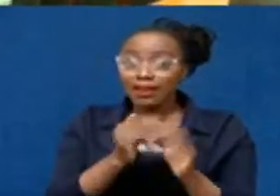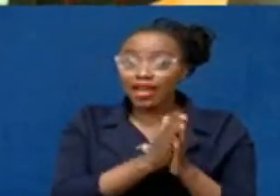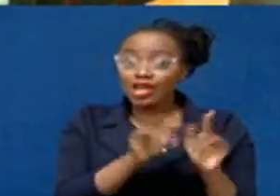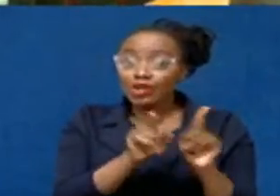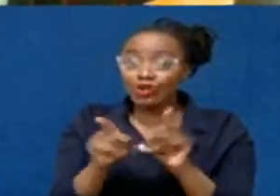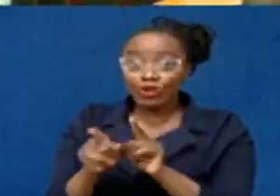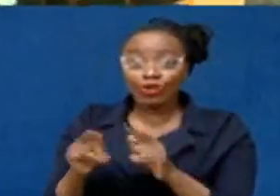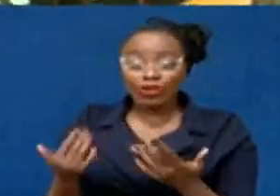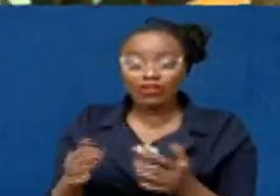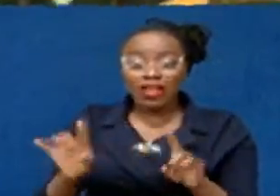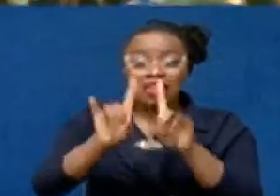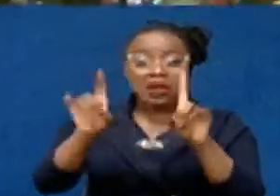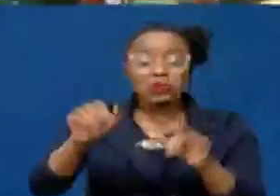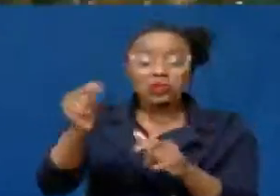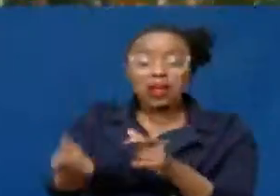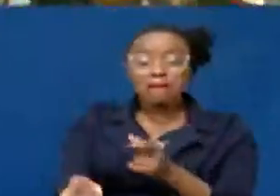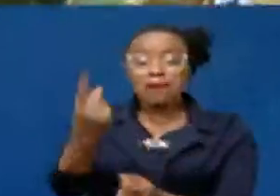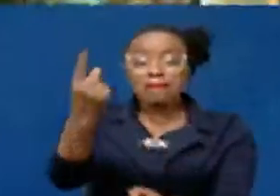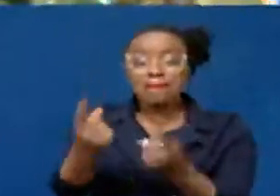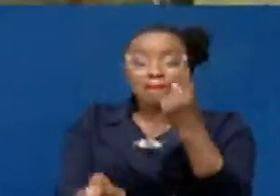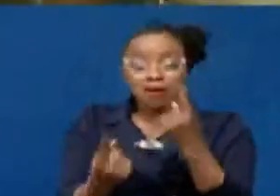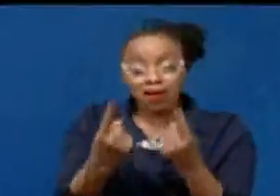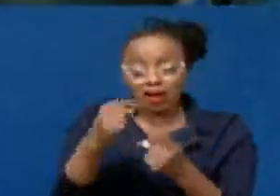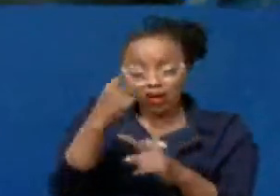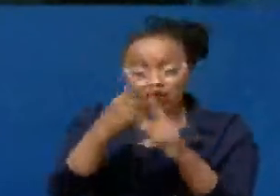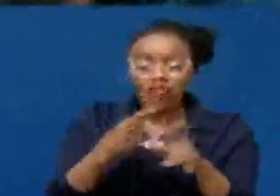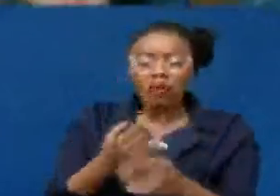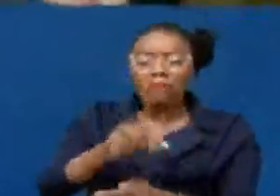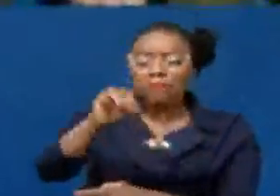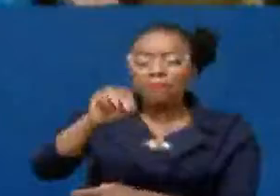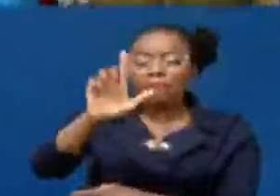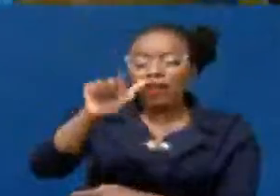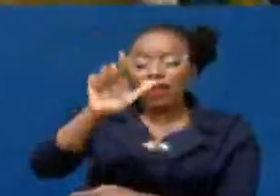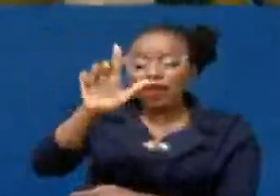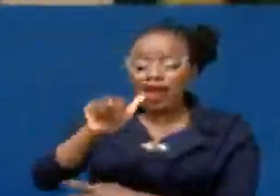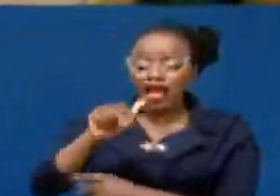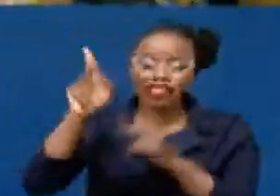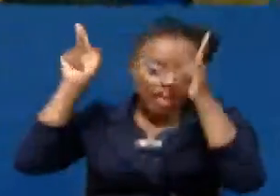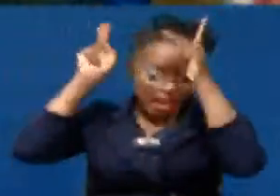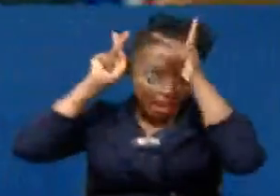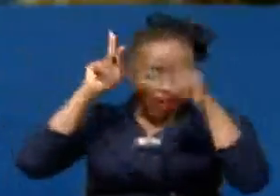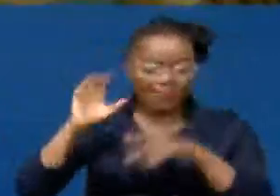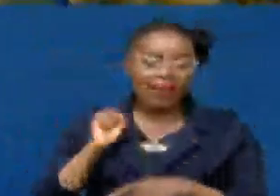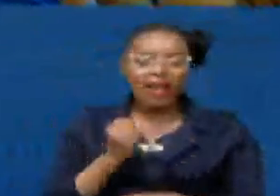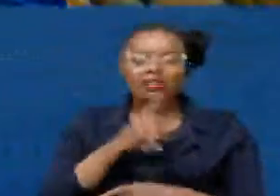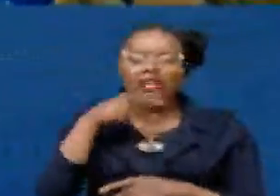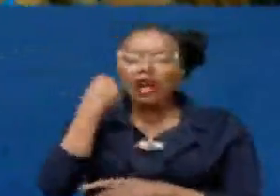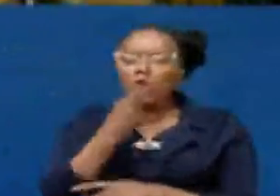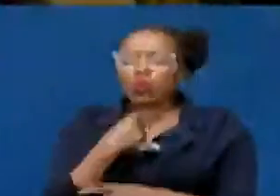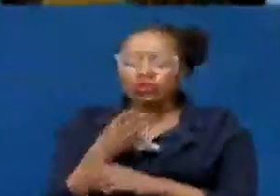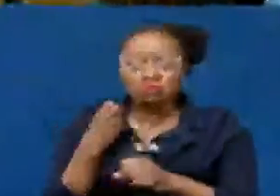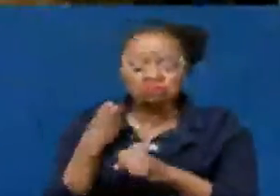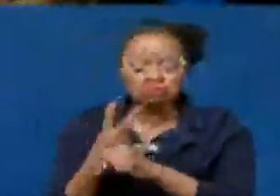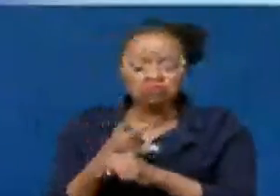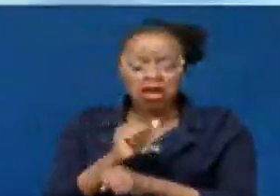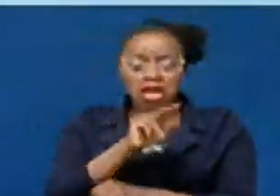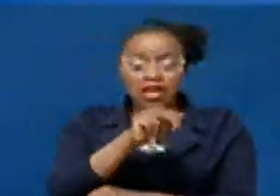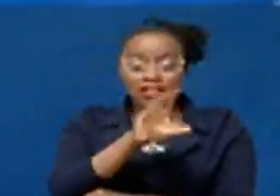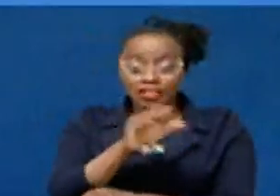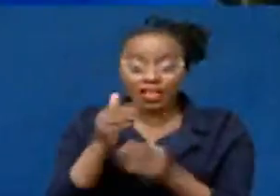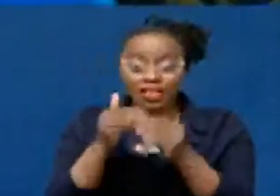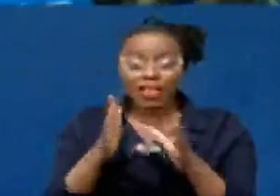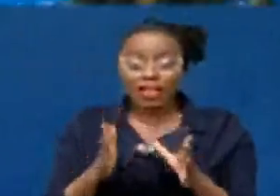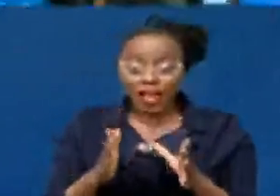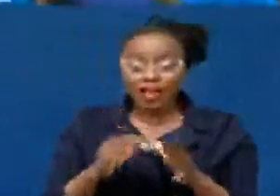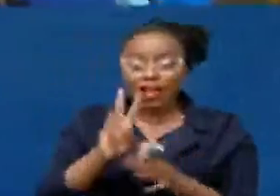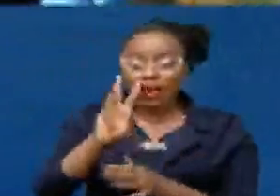And actually, a question that was raised by Senator Cleophas Malala of Kakamega, who is a confidant of the ANC leader, on